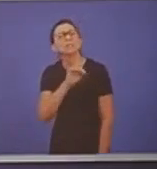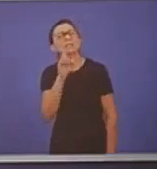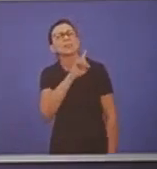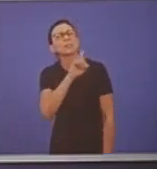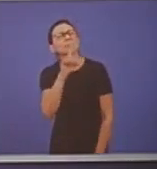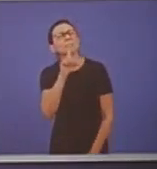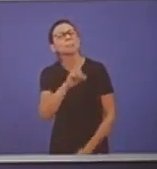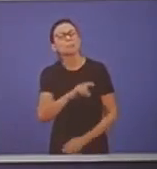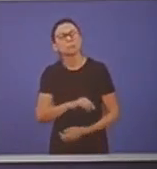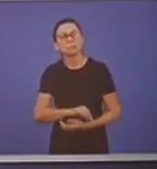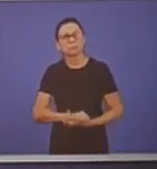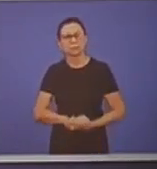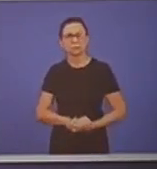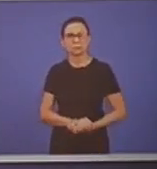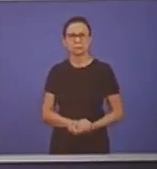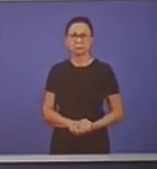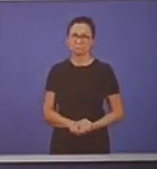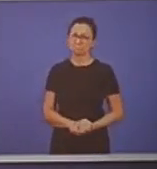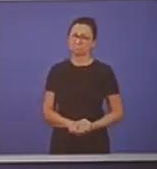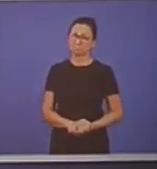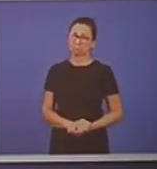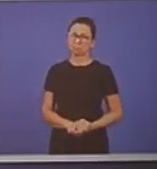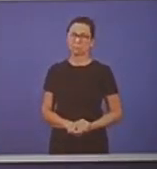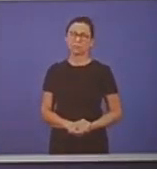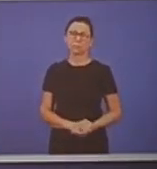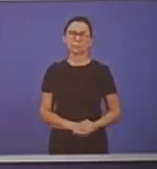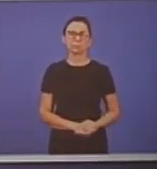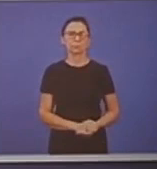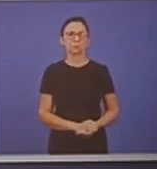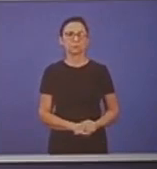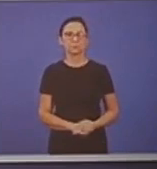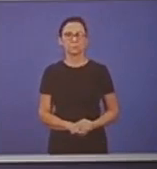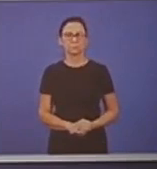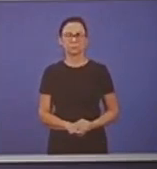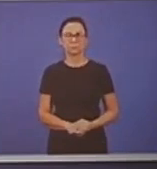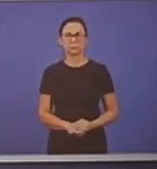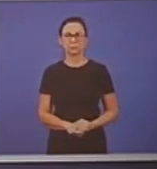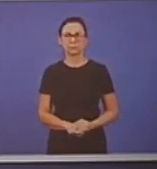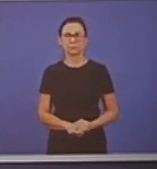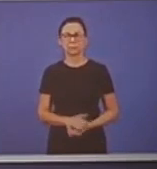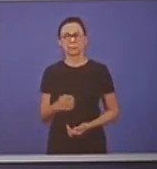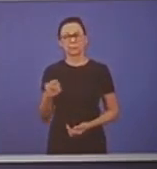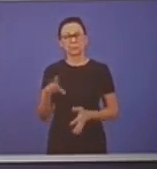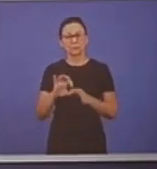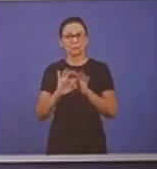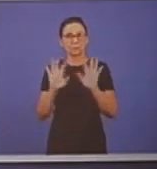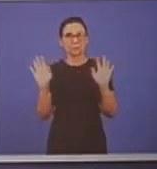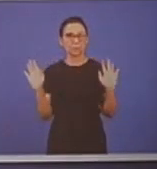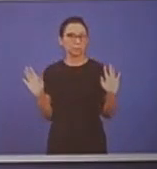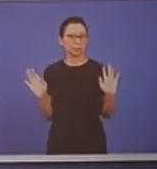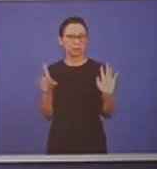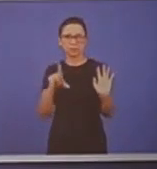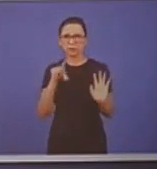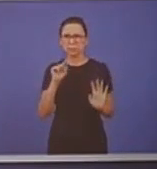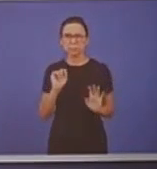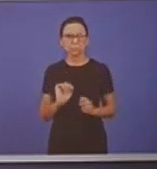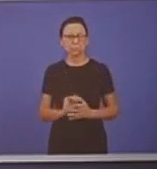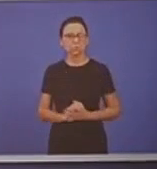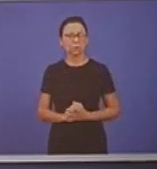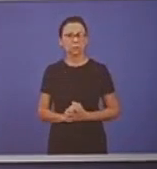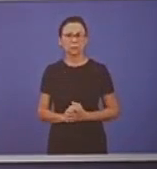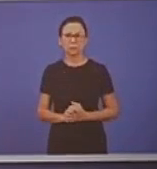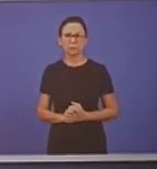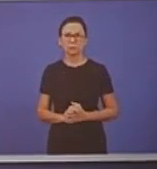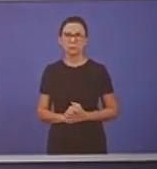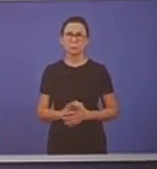terminal, and someone asks, do you accept Jesus? No. It's a man in his position, in